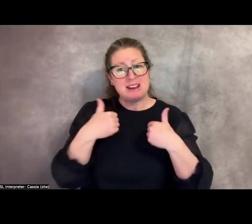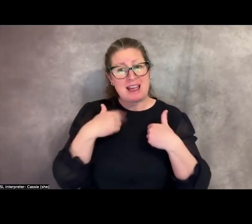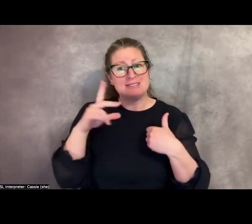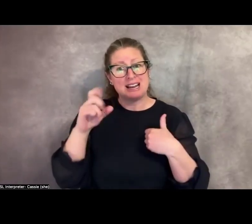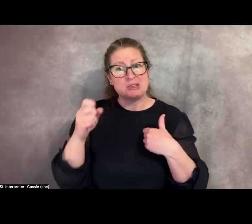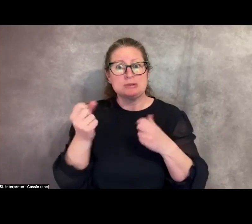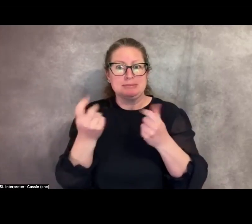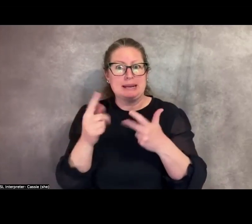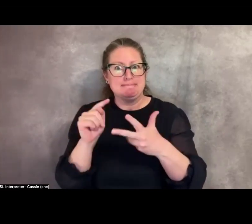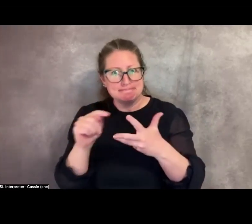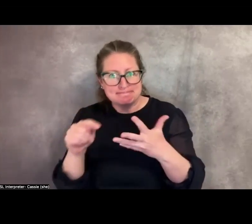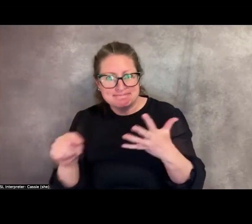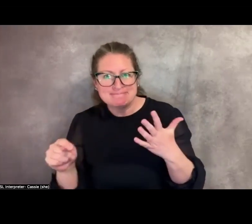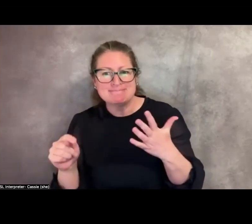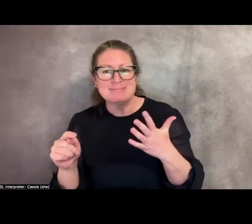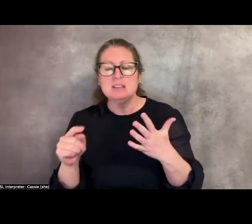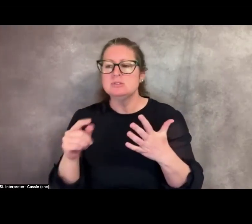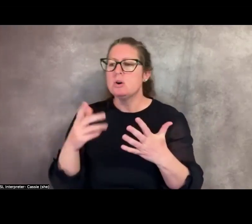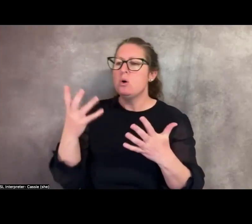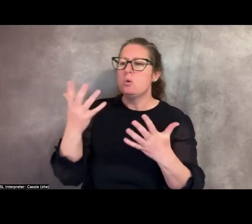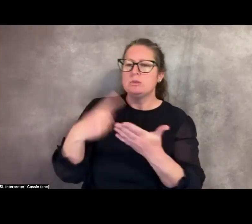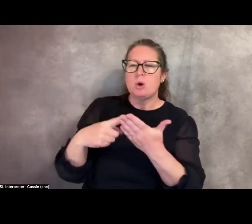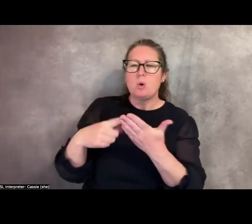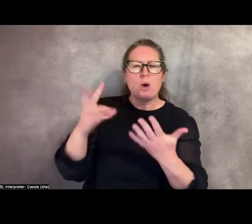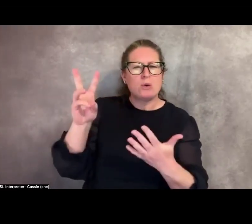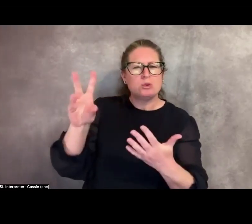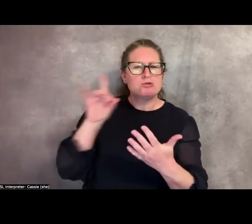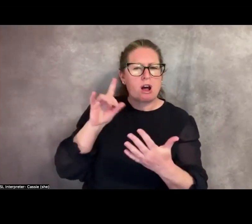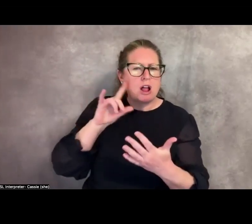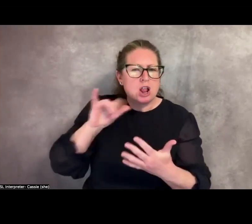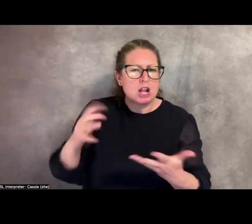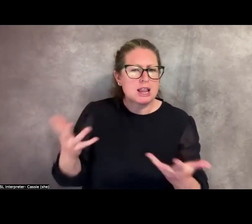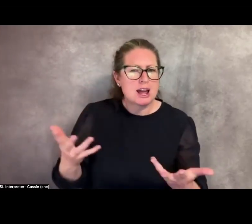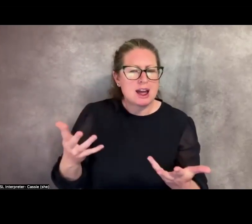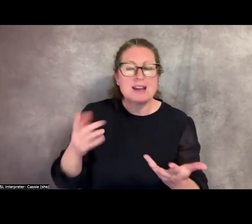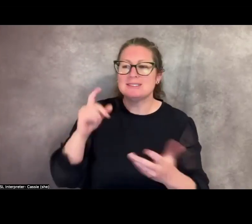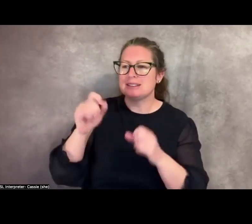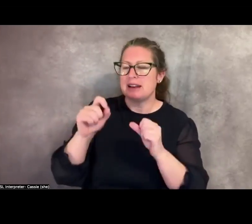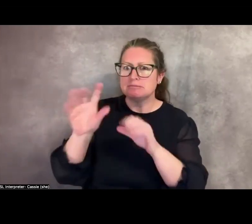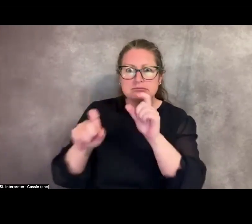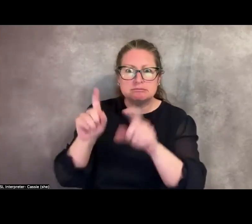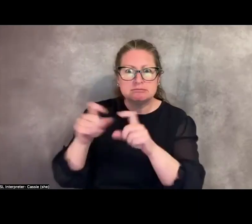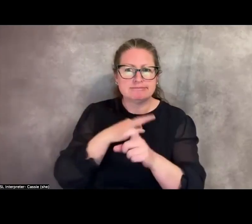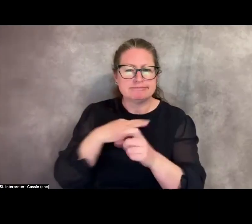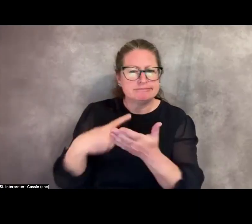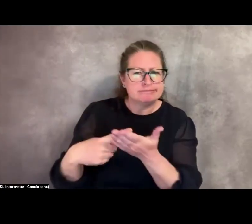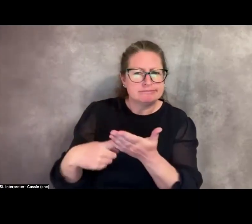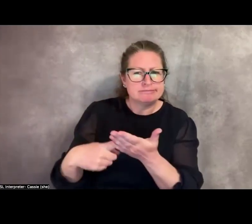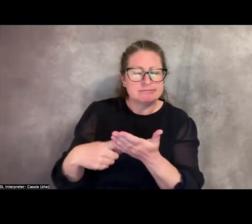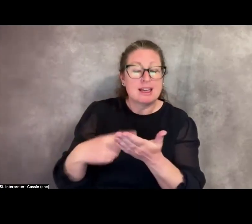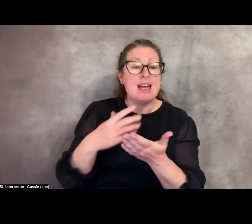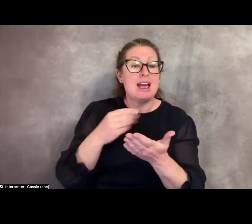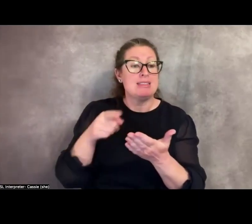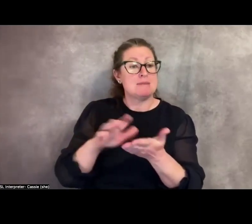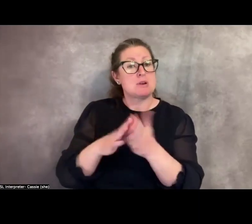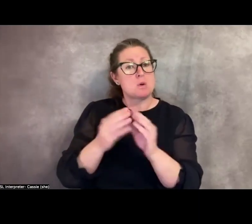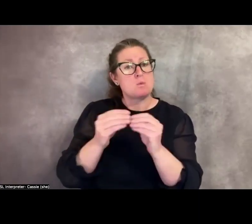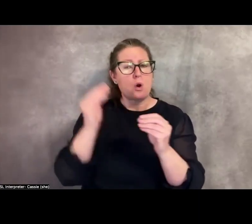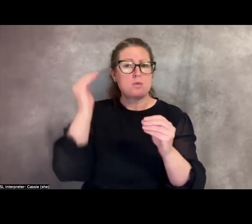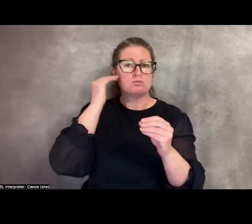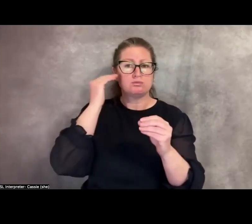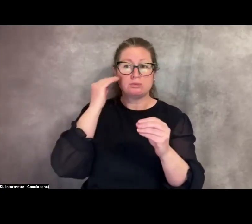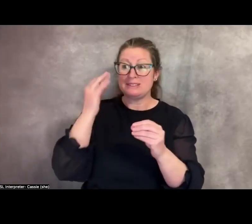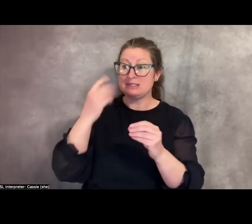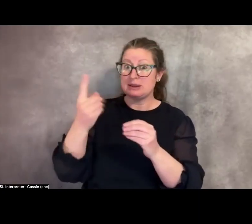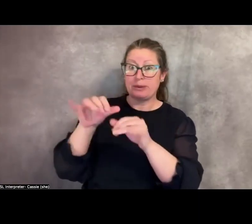wondering, what does withdrawal look like? So staff was really able to ask questions about that, and also be aware of, if someone's in their room, they're